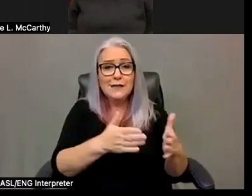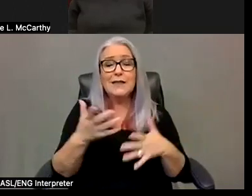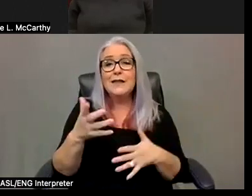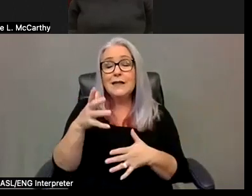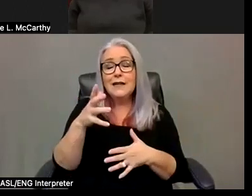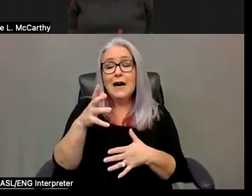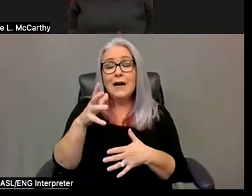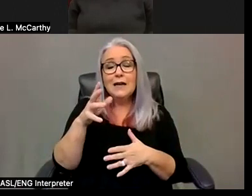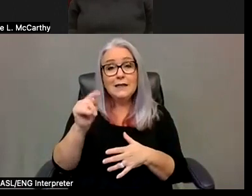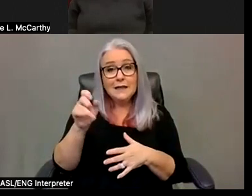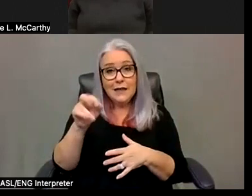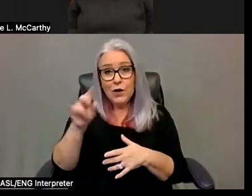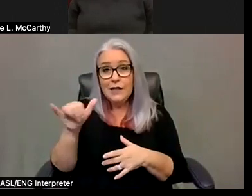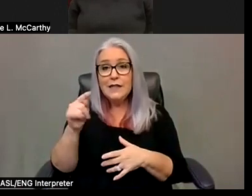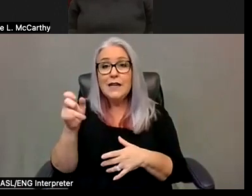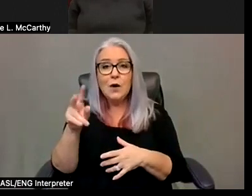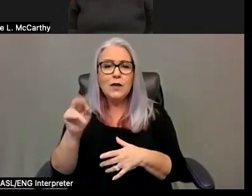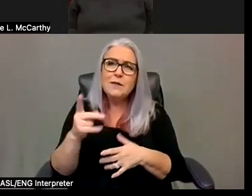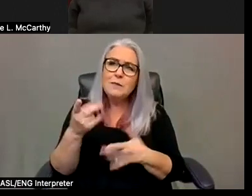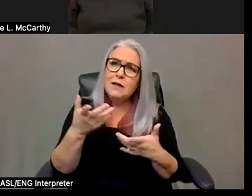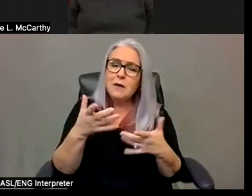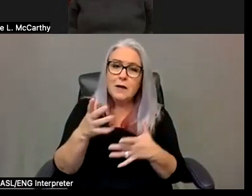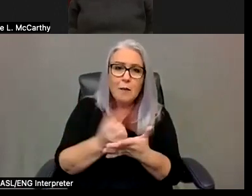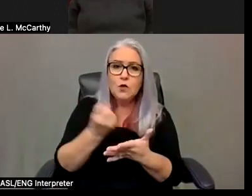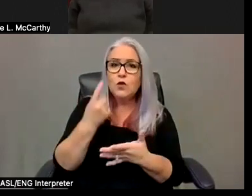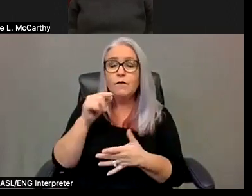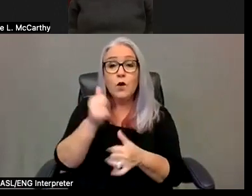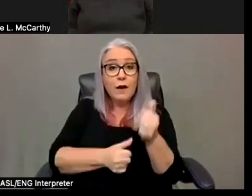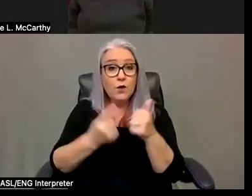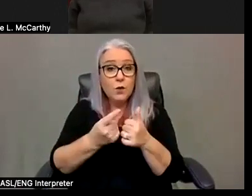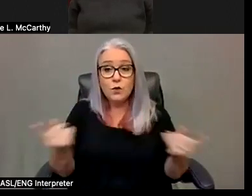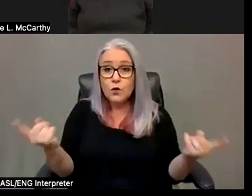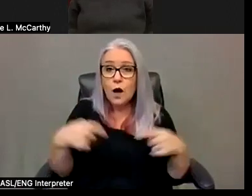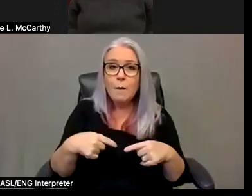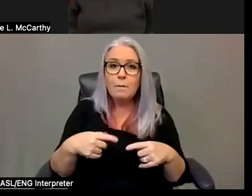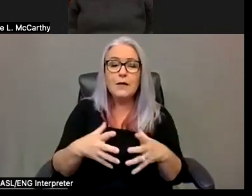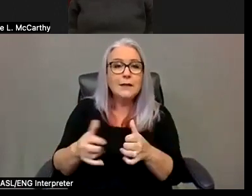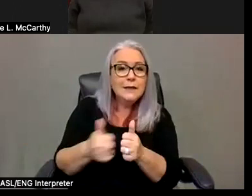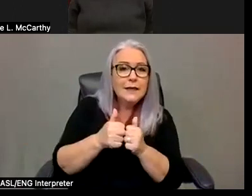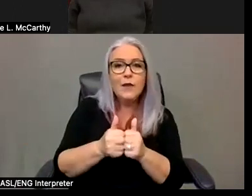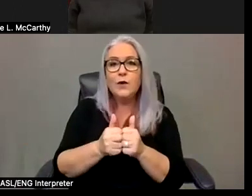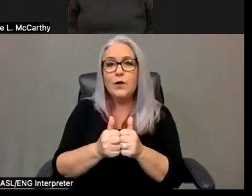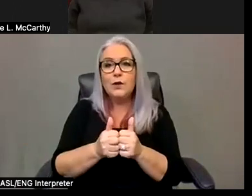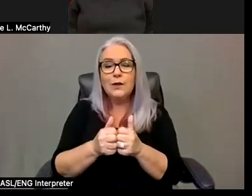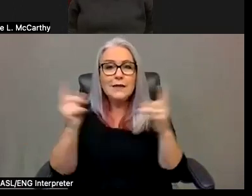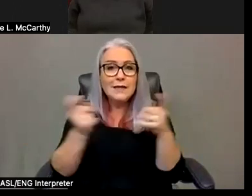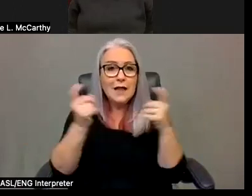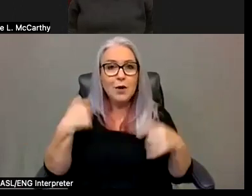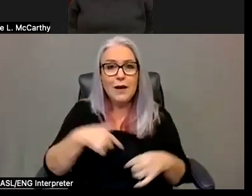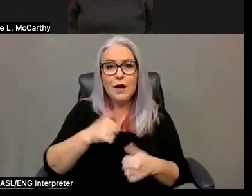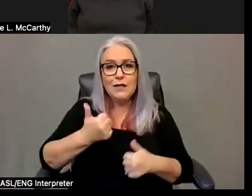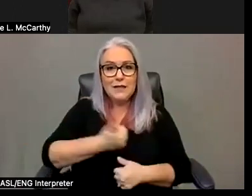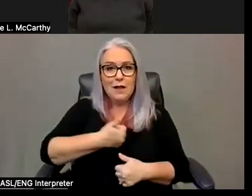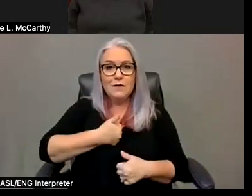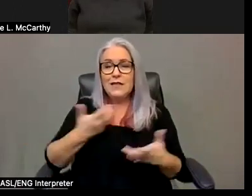that. It's been a way for everybody to come together, to celebrate who we are, to enjoy our beautiful